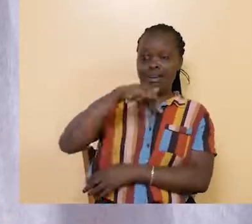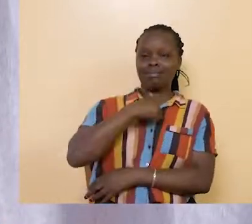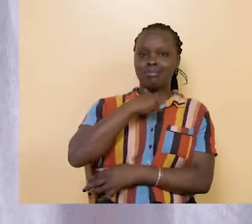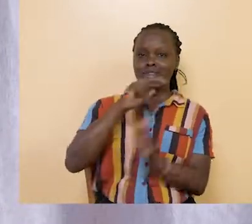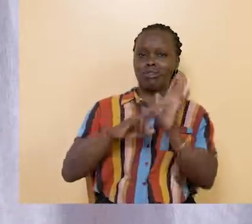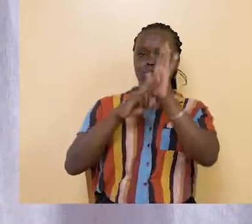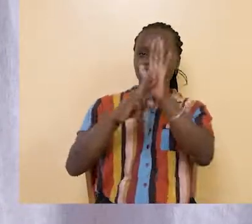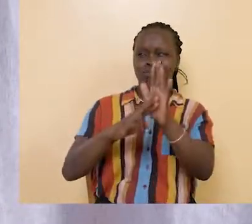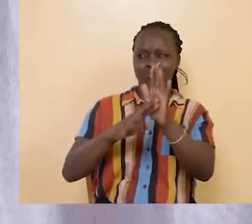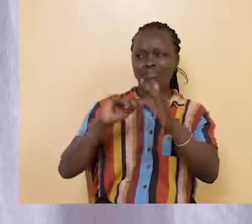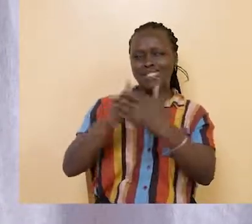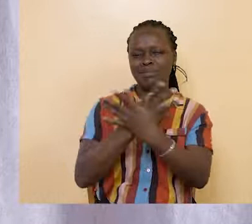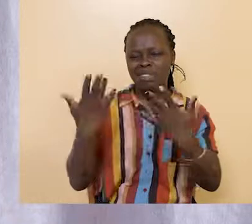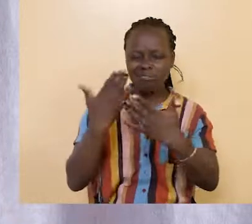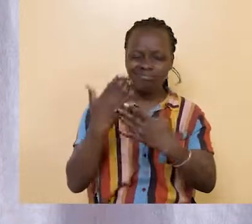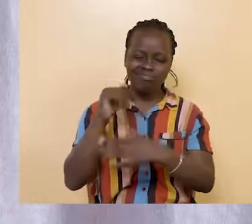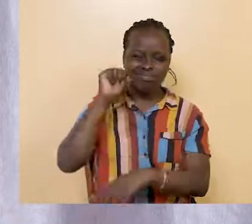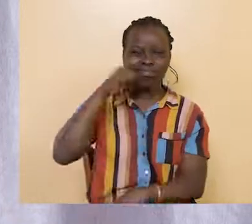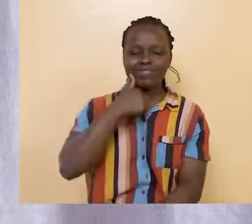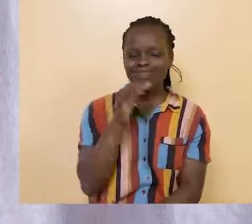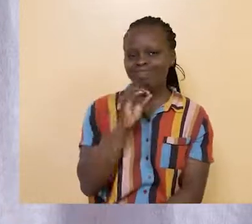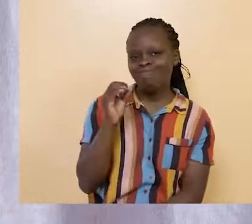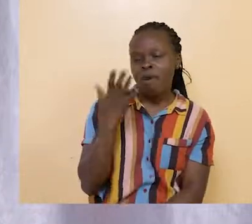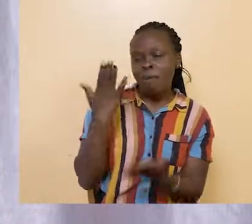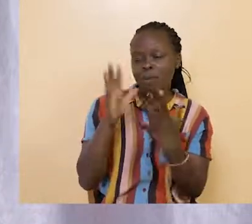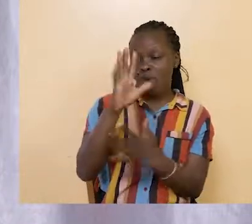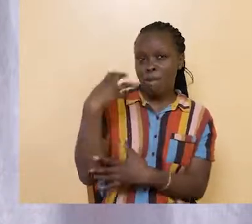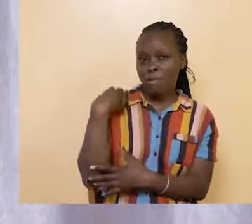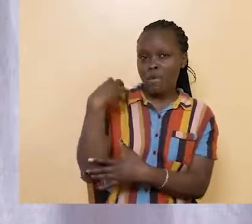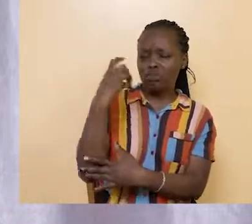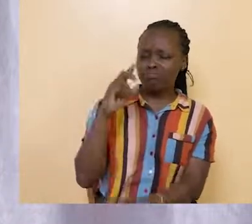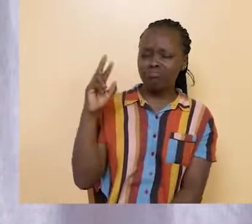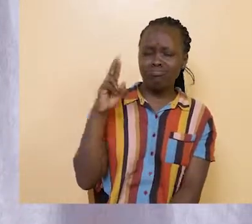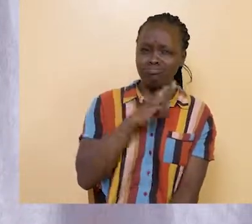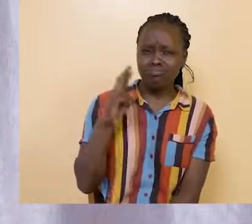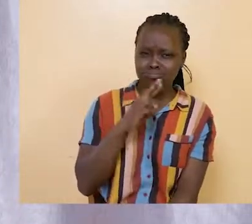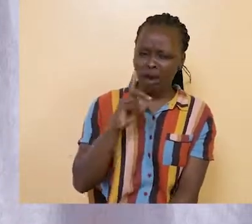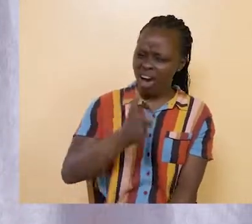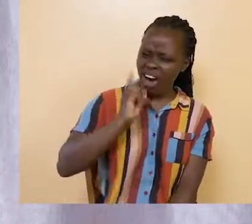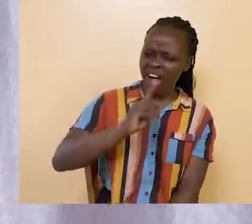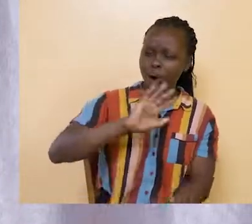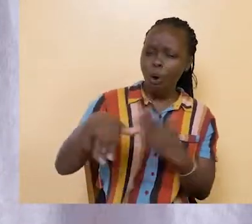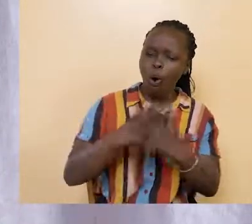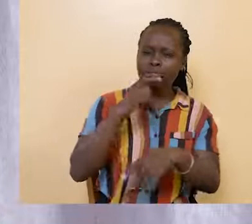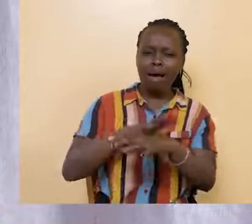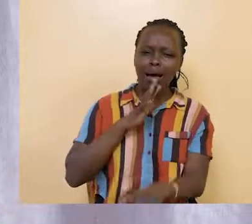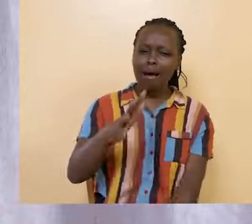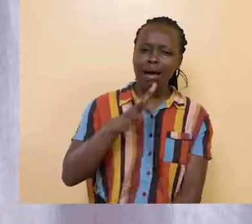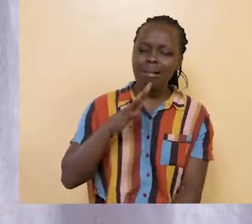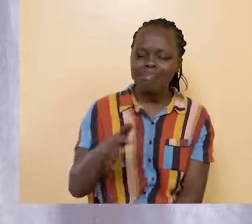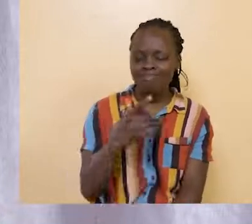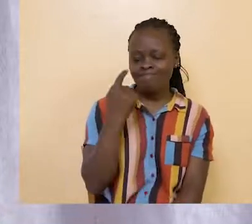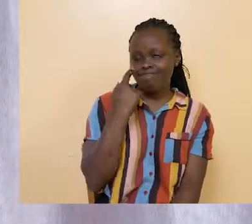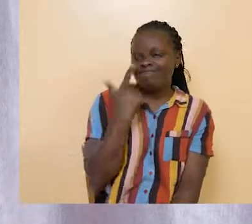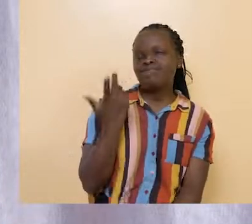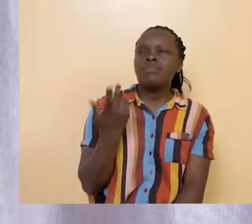represent something nice. It could be the words of a harsh boss who sees nothing but the worst in you, even when you've given your best